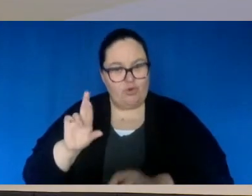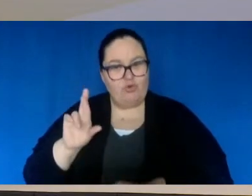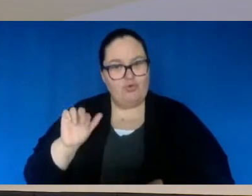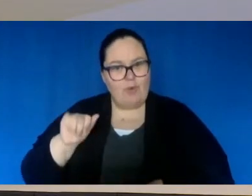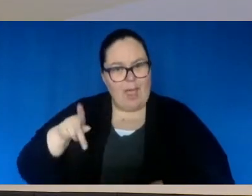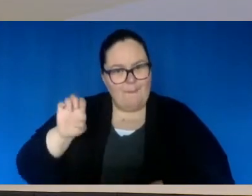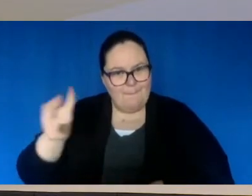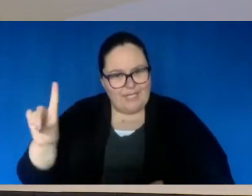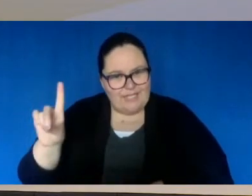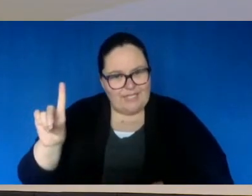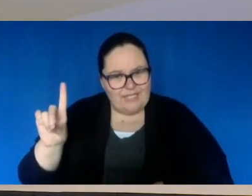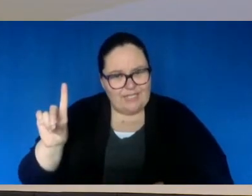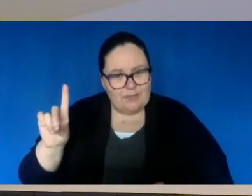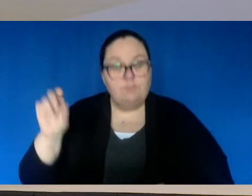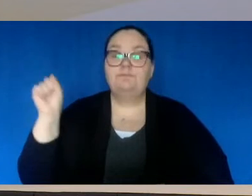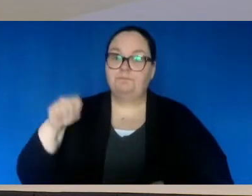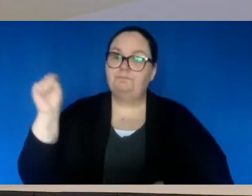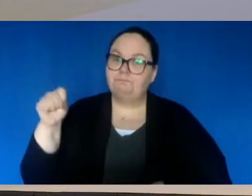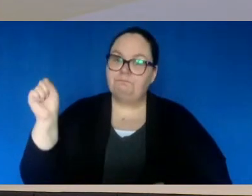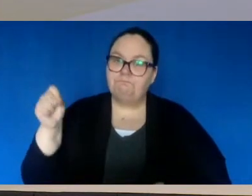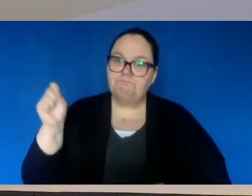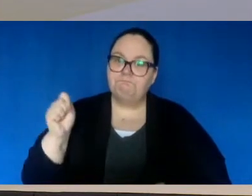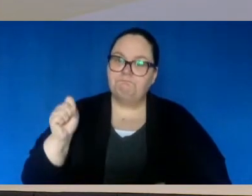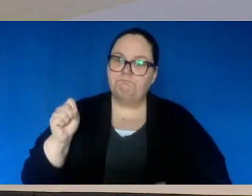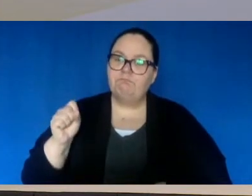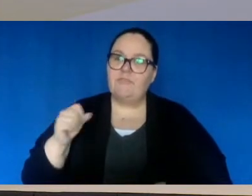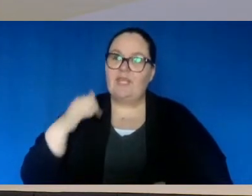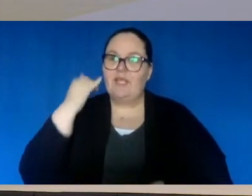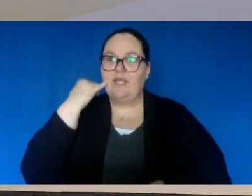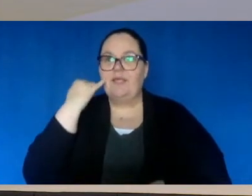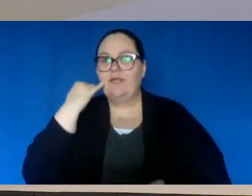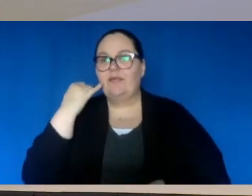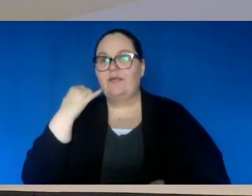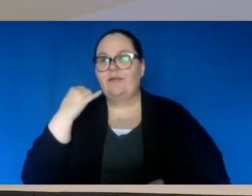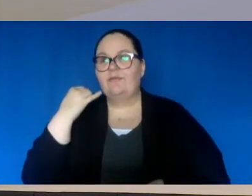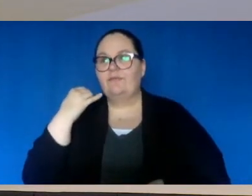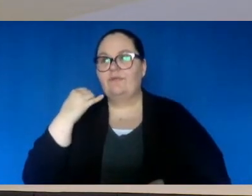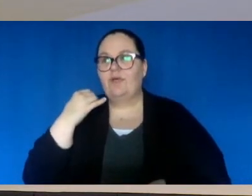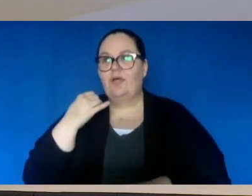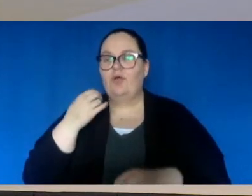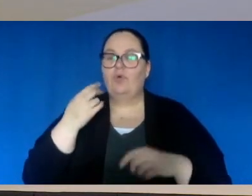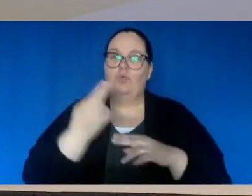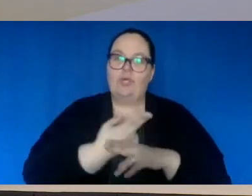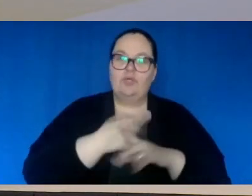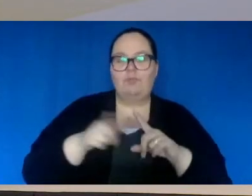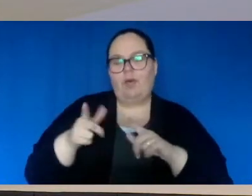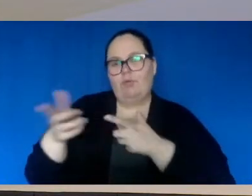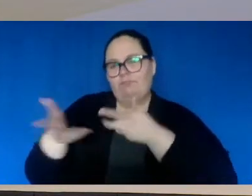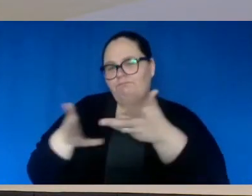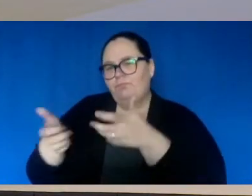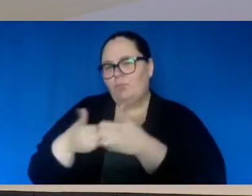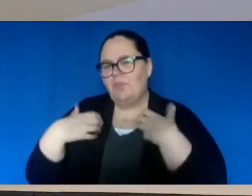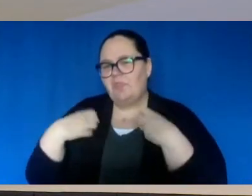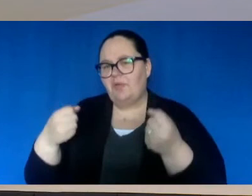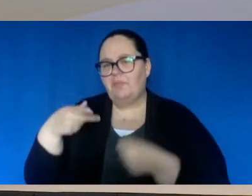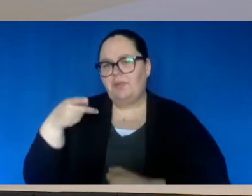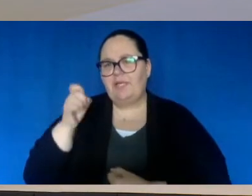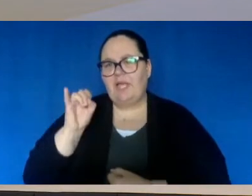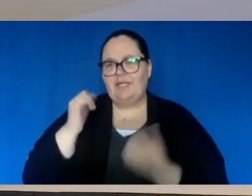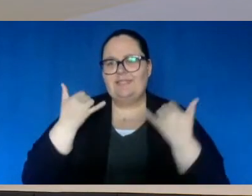used in terms of some of the surge capacity, but that is a discussion ongoing with Health PI because